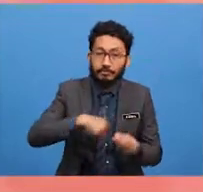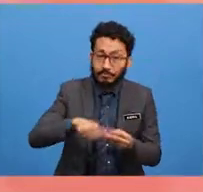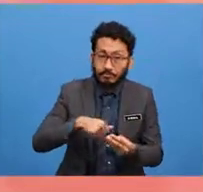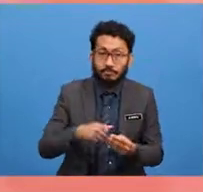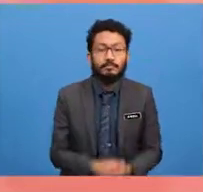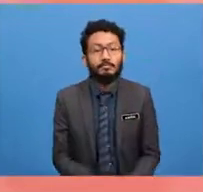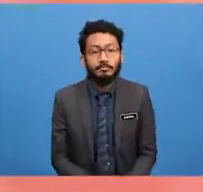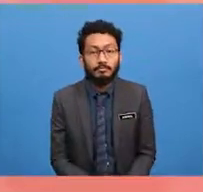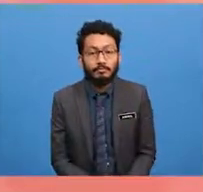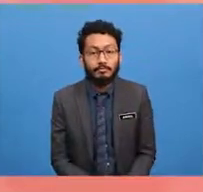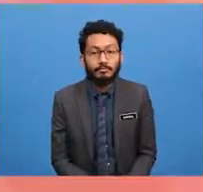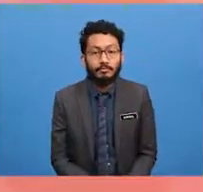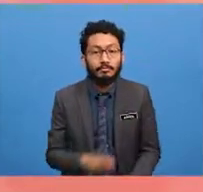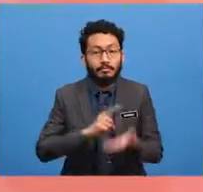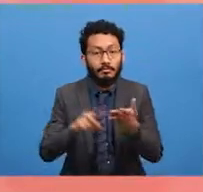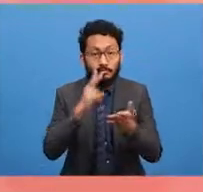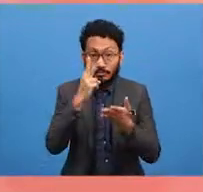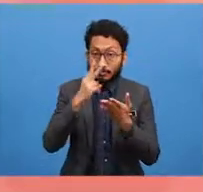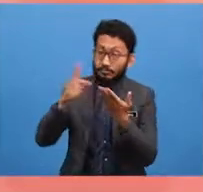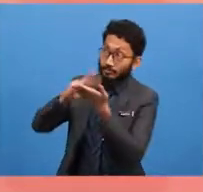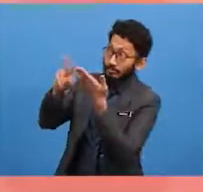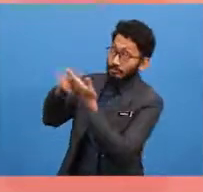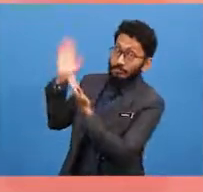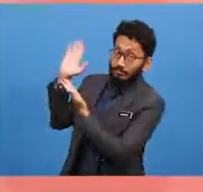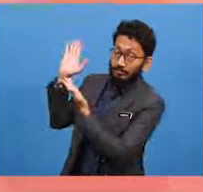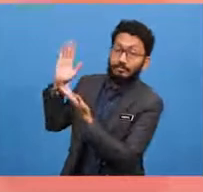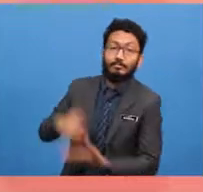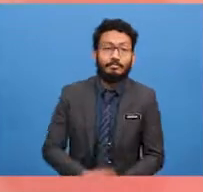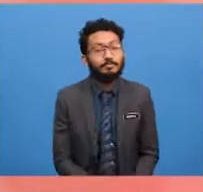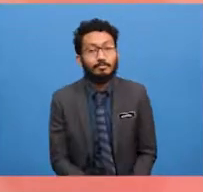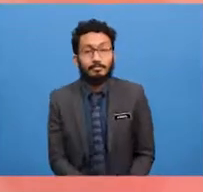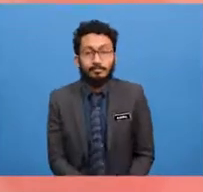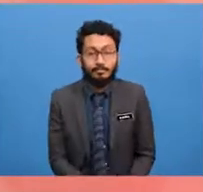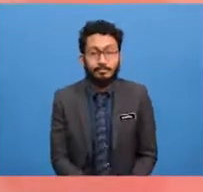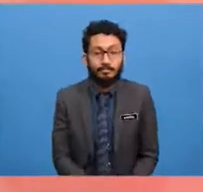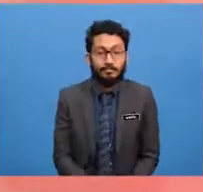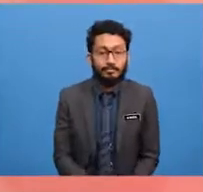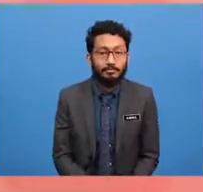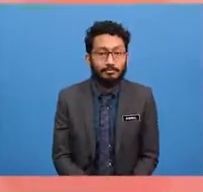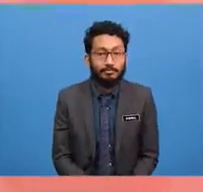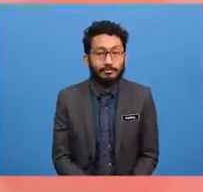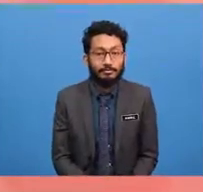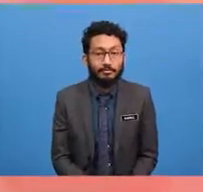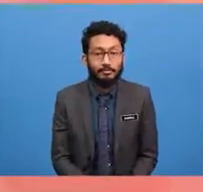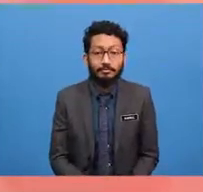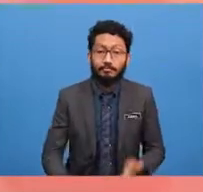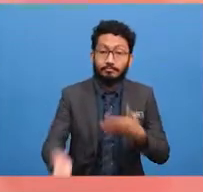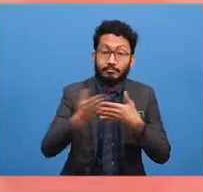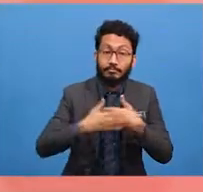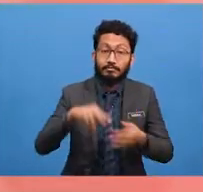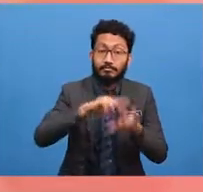had a really nice time on holiday. I didn't want to come back. Come back means